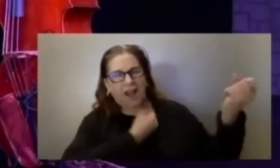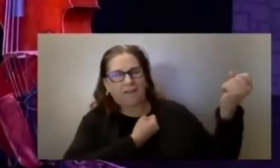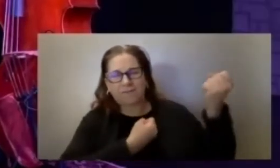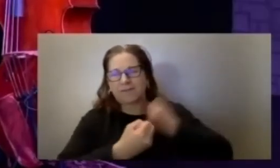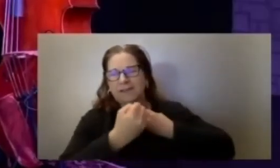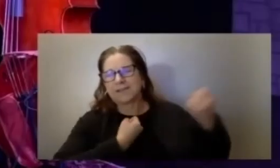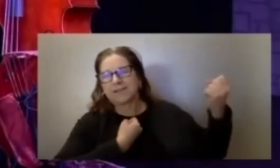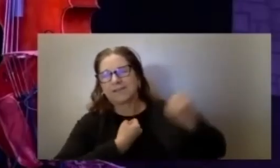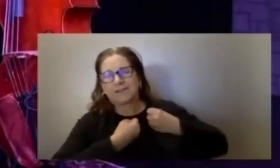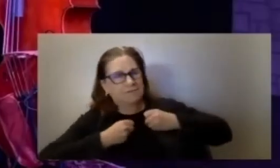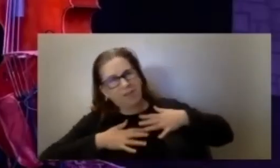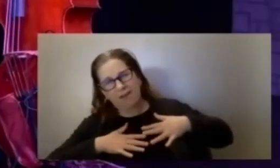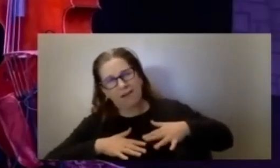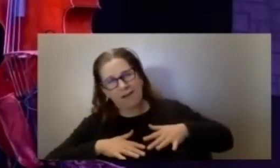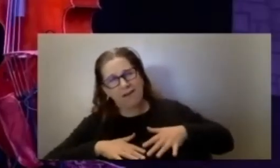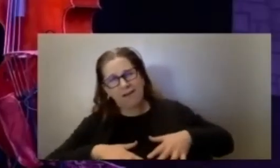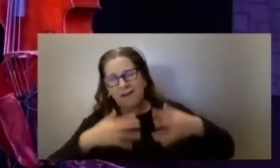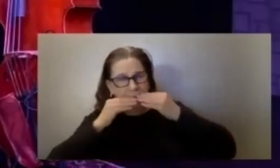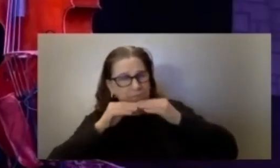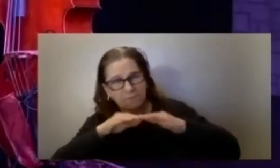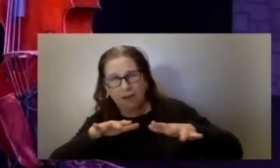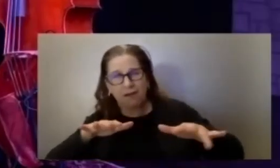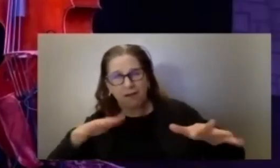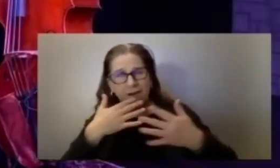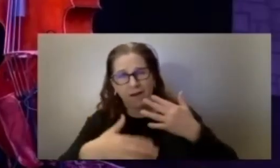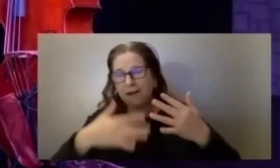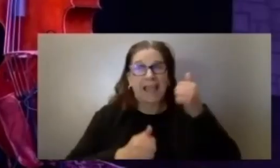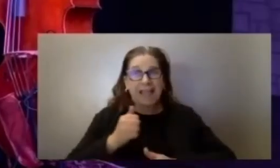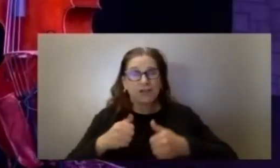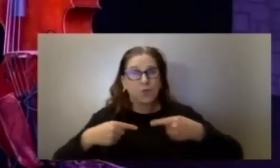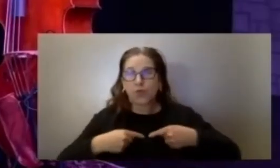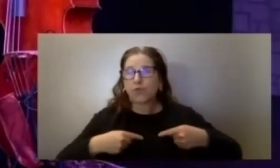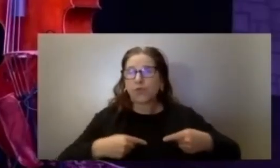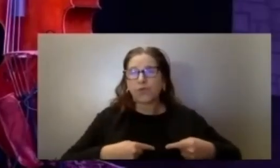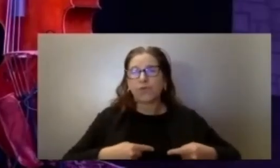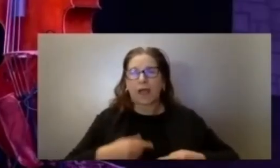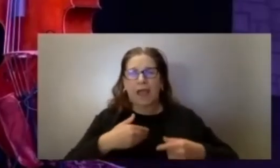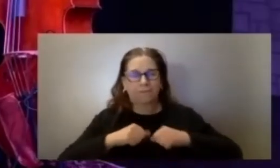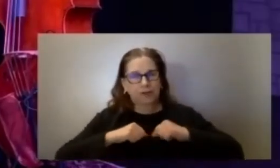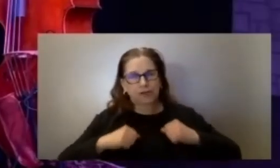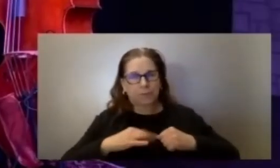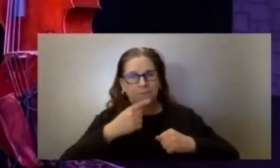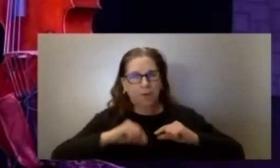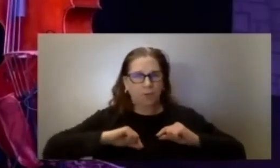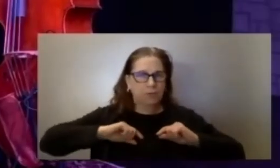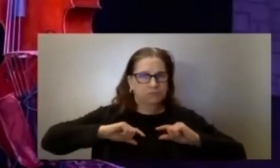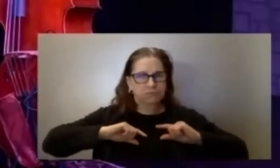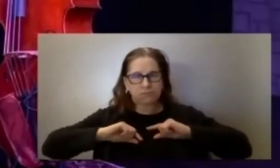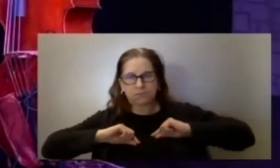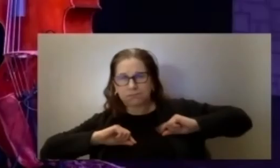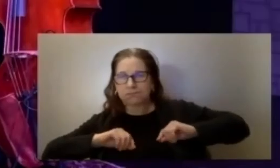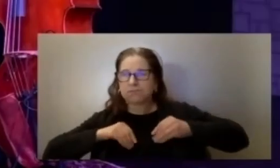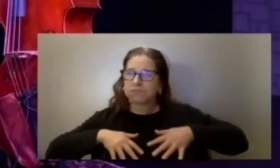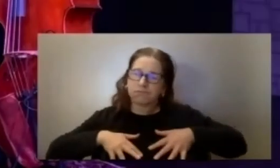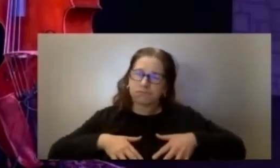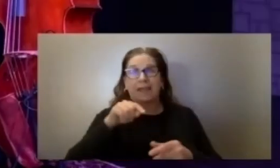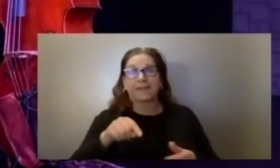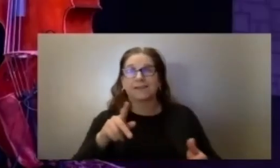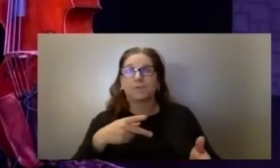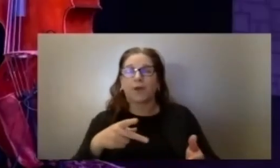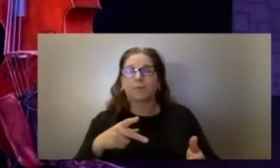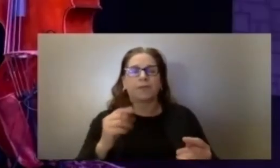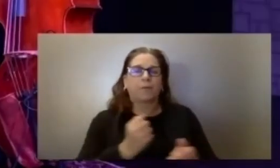and each wound has the shape of your mouth. In this poem, the beloved is earth, and the